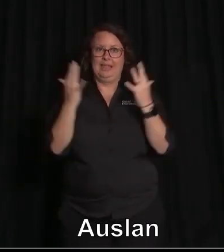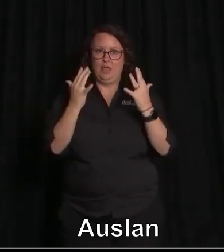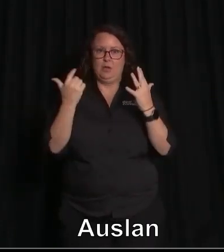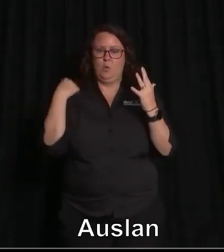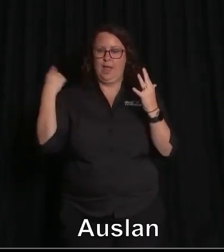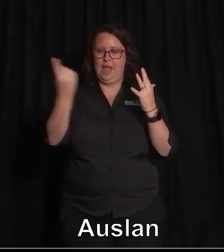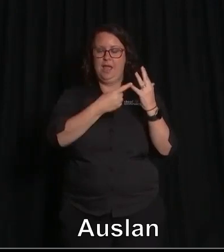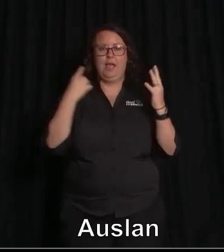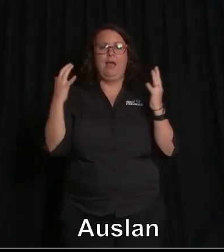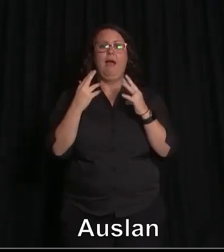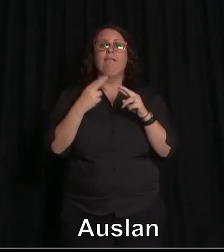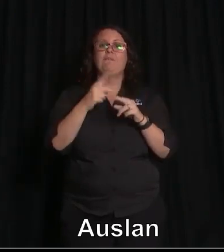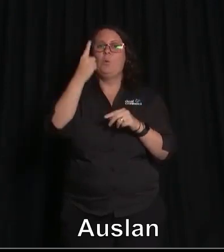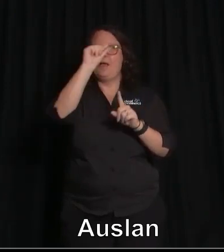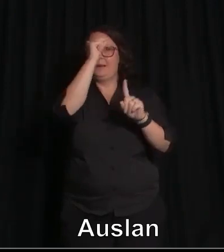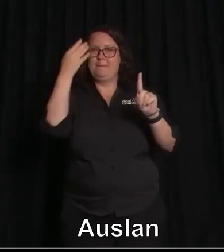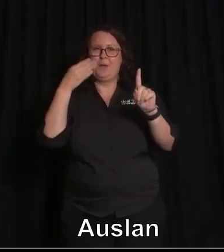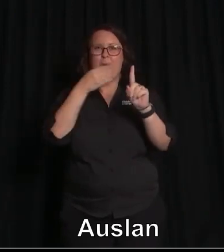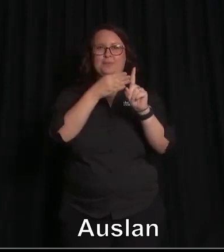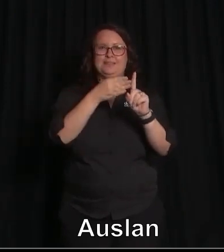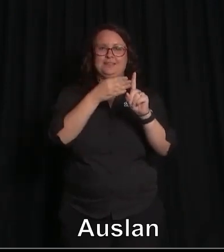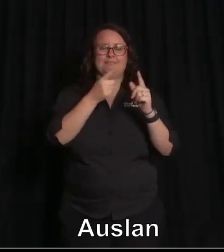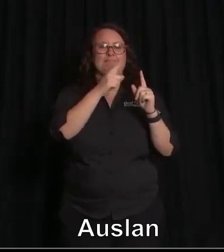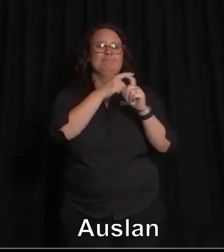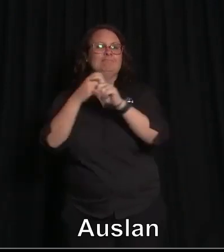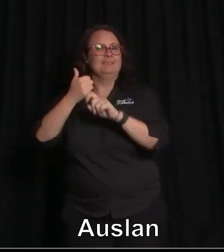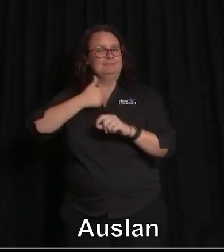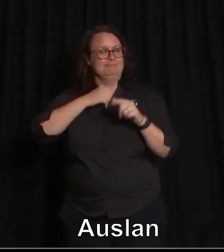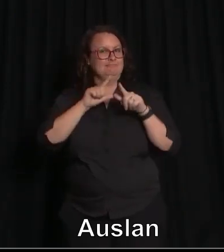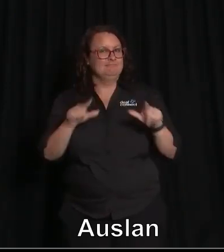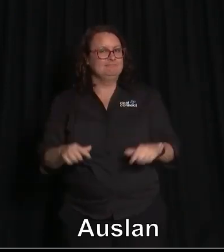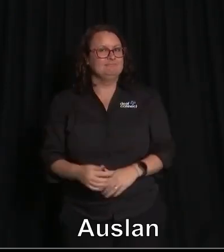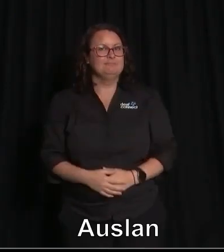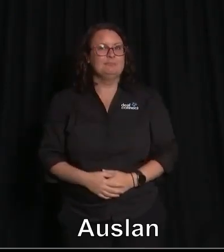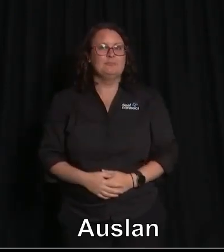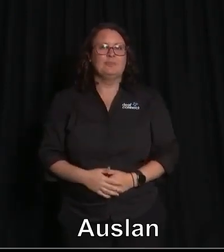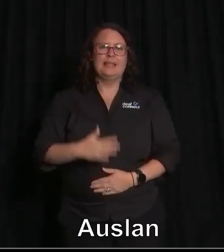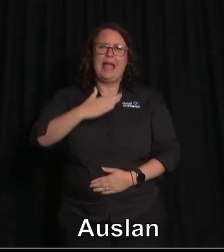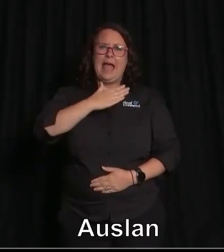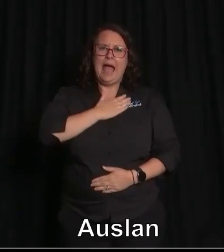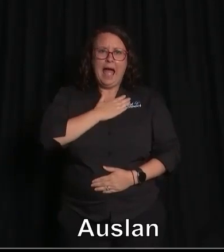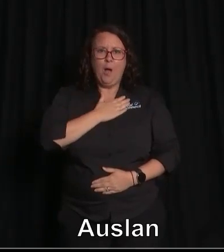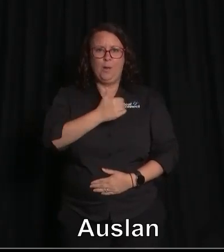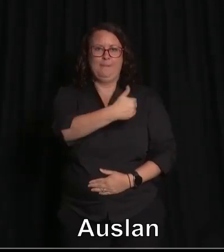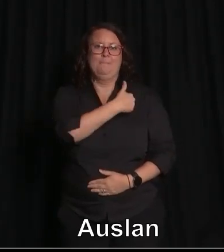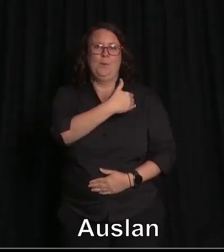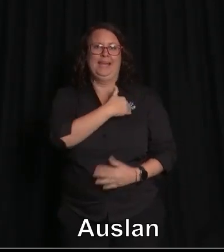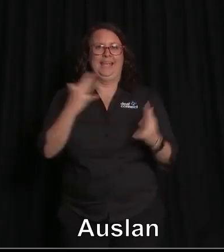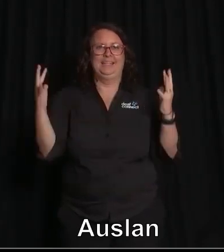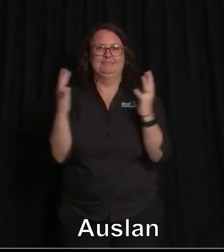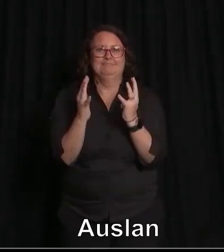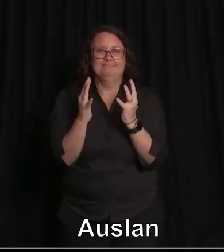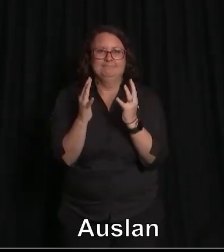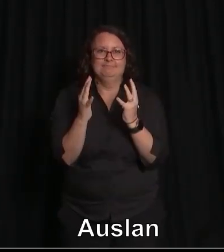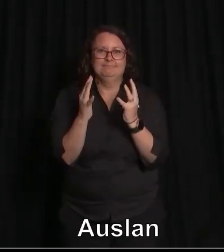the purpose. O le tātou tae ao. This is our morning. It